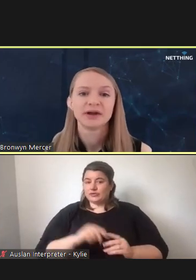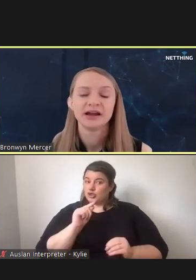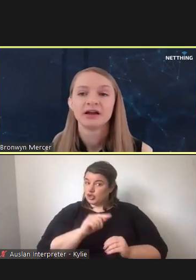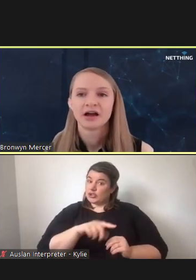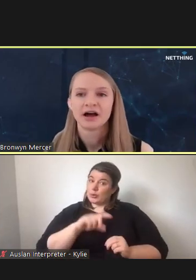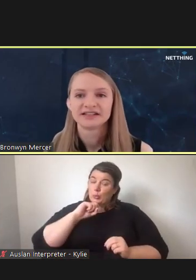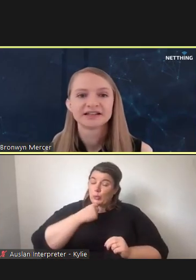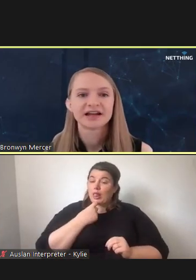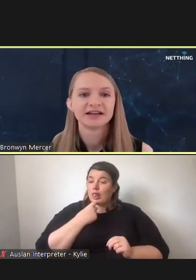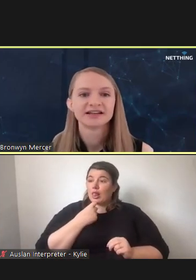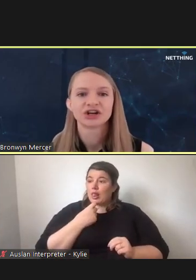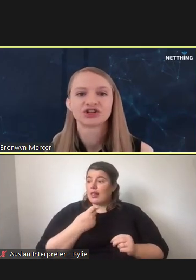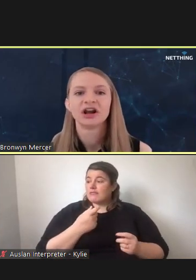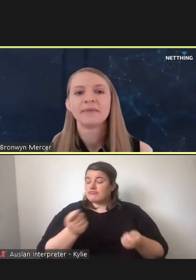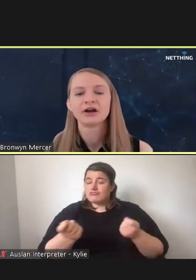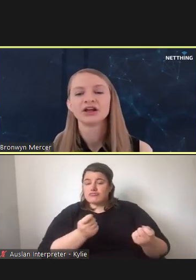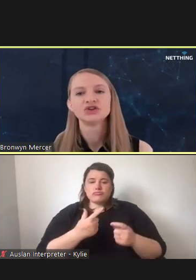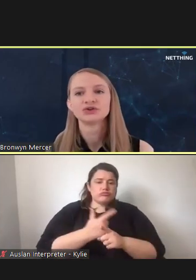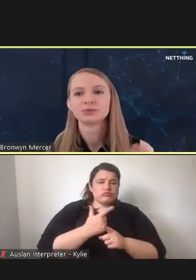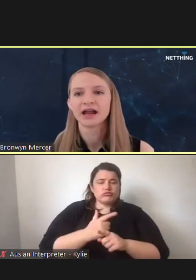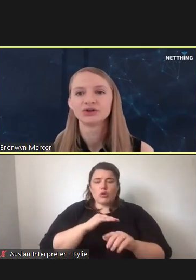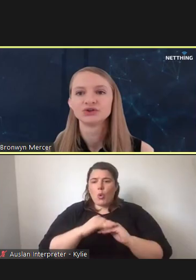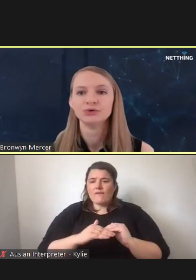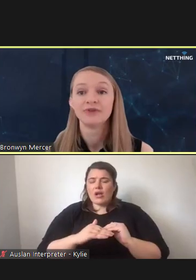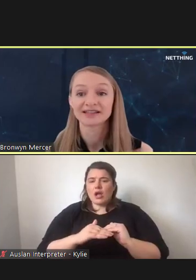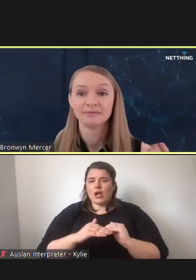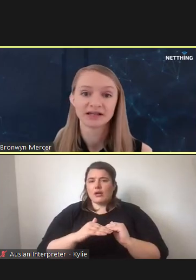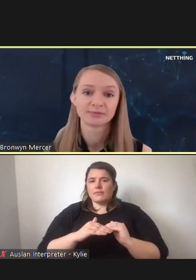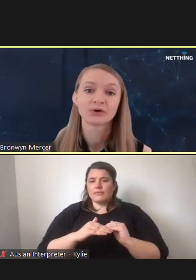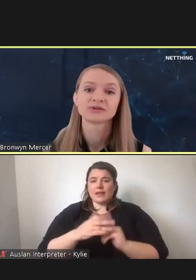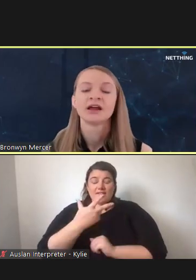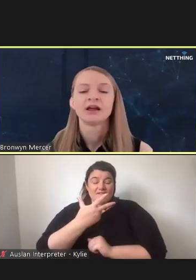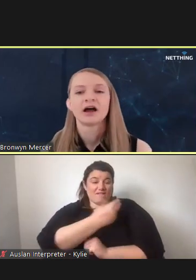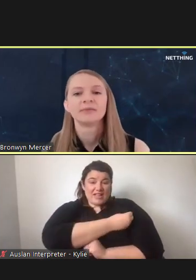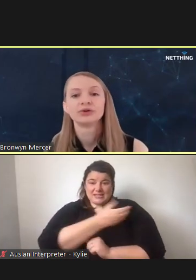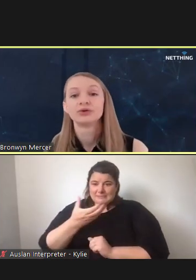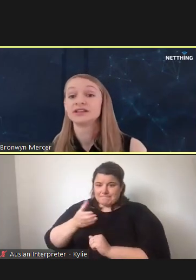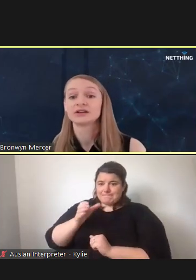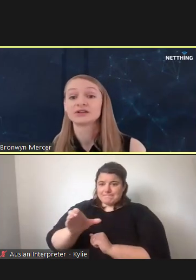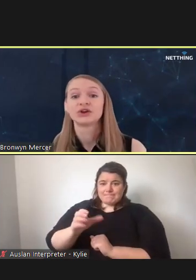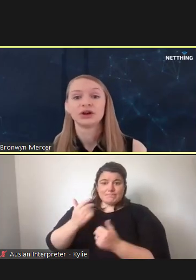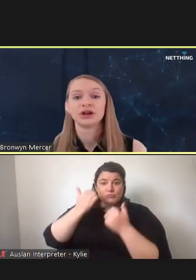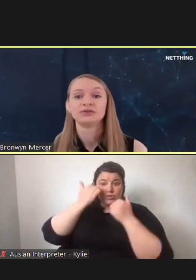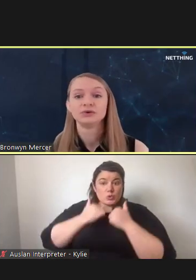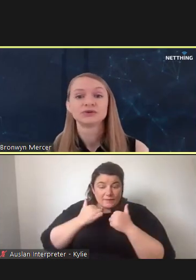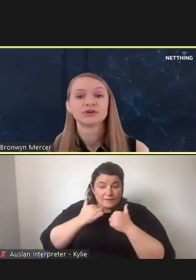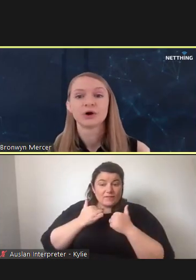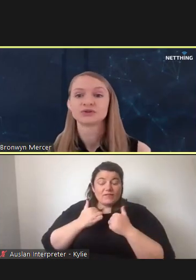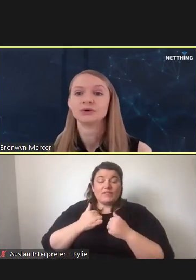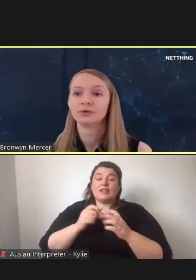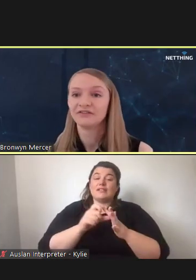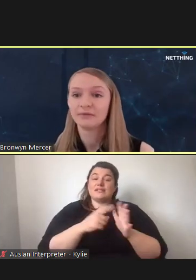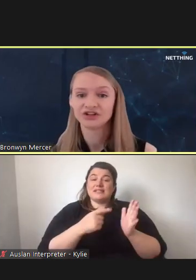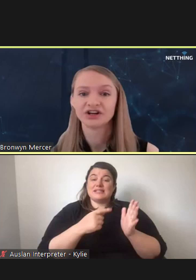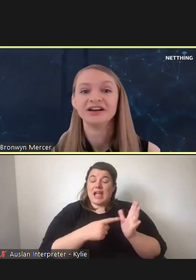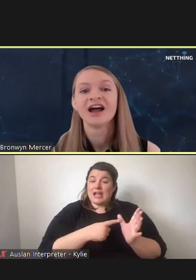going to be facilitating a discussion about issues related to vaccine passports, including data security, the use of